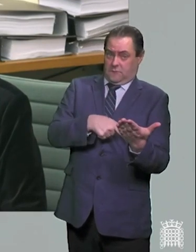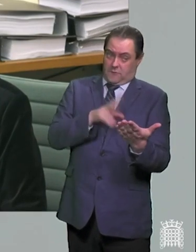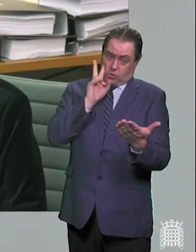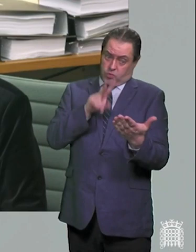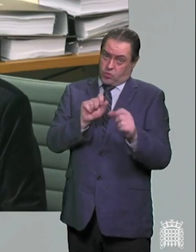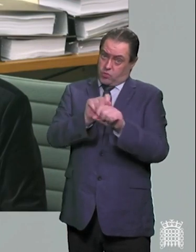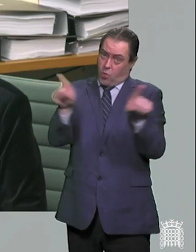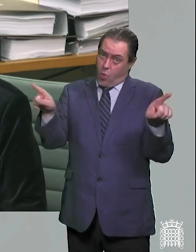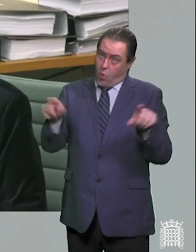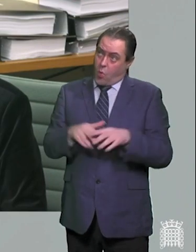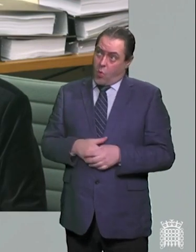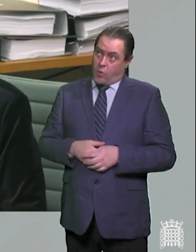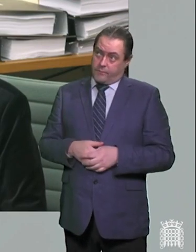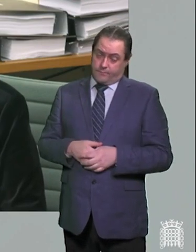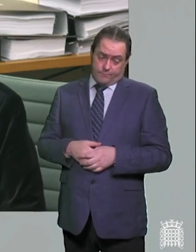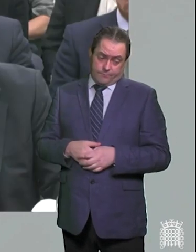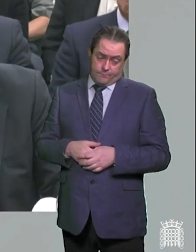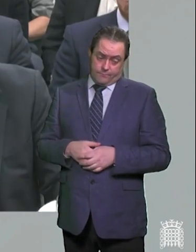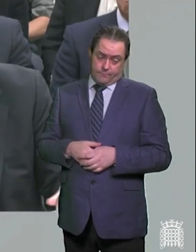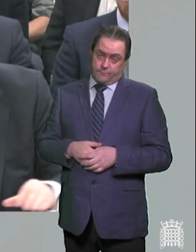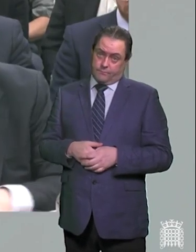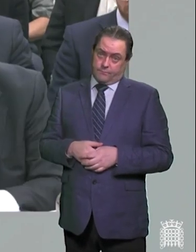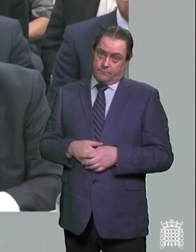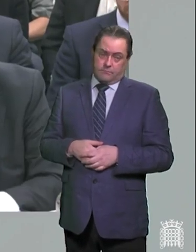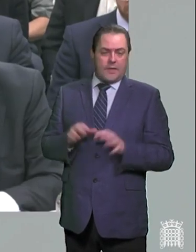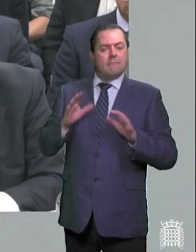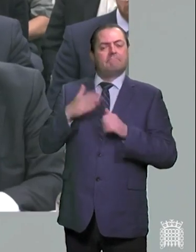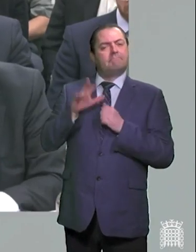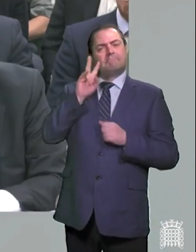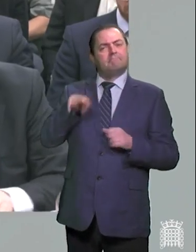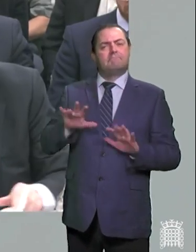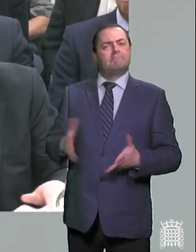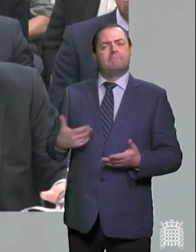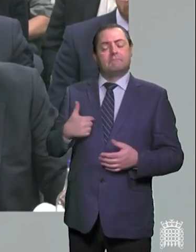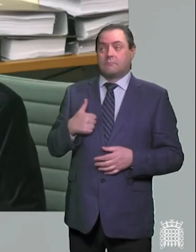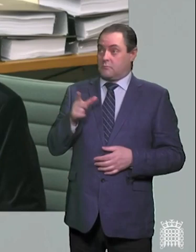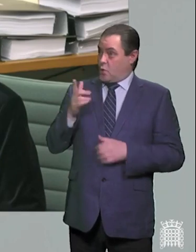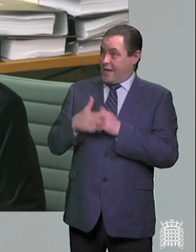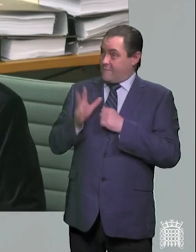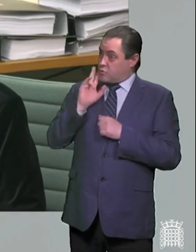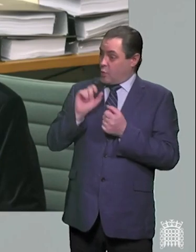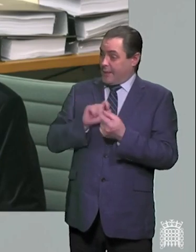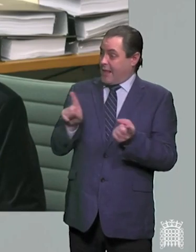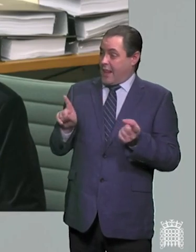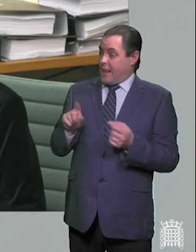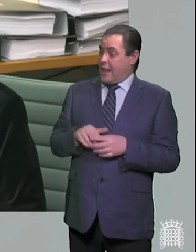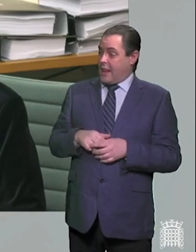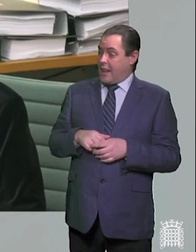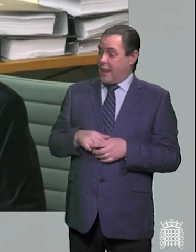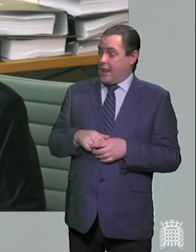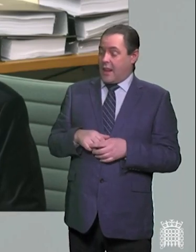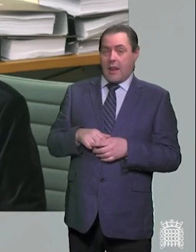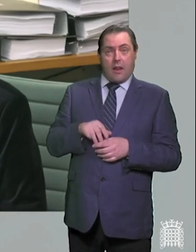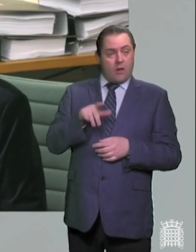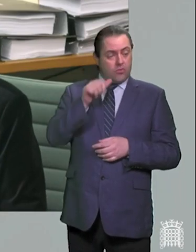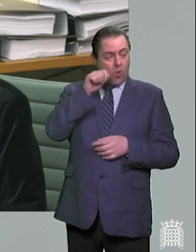the invitation email at any time before it was made public? No. You didn't see the email itself, but were you